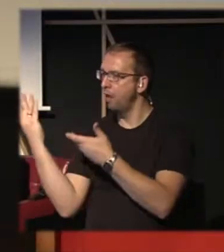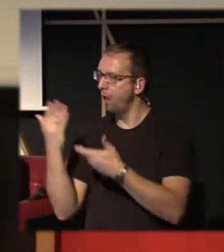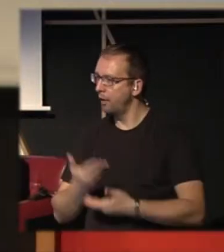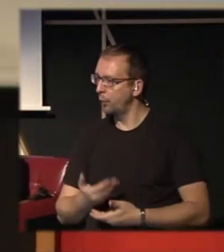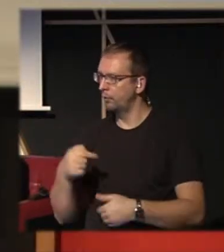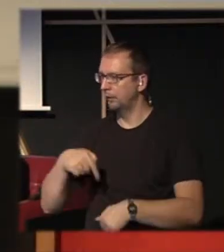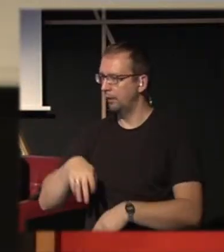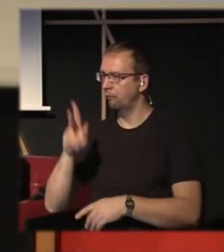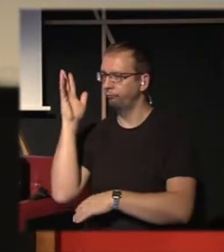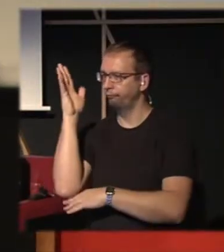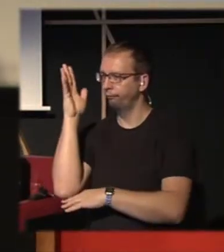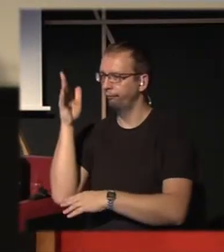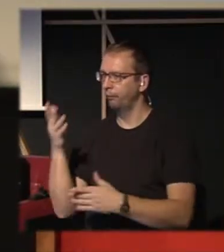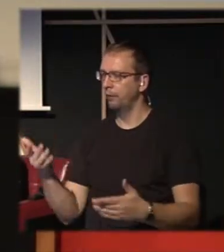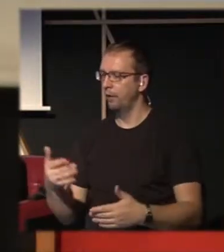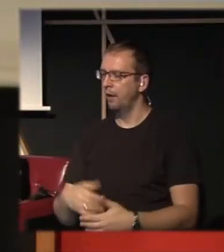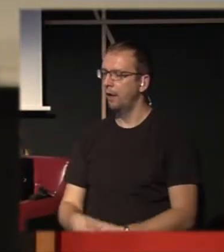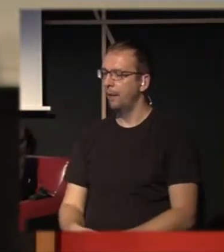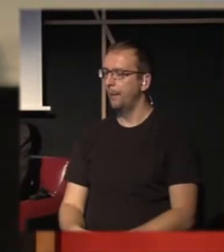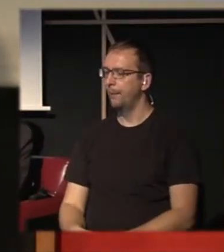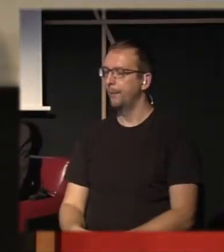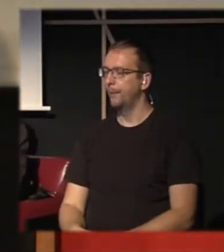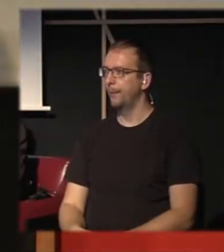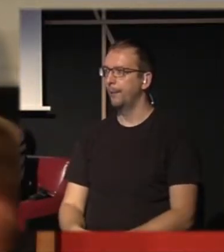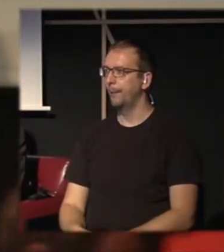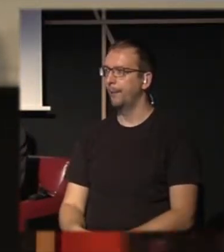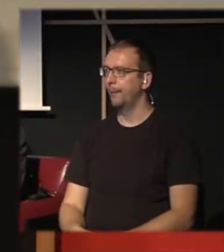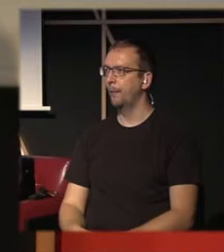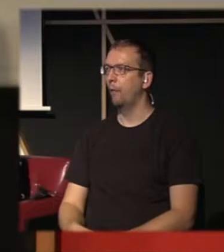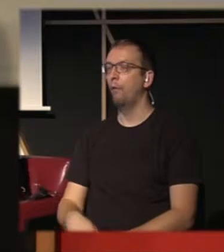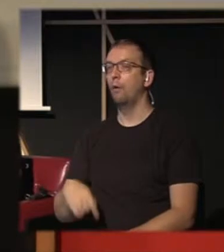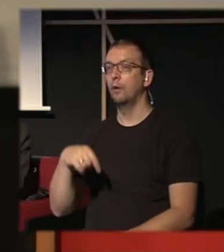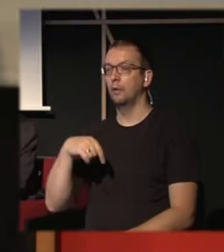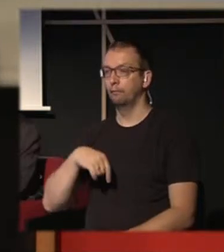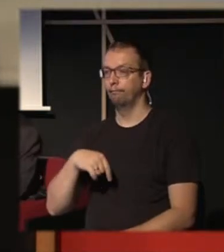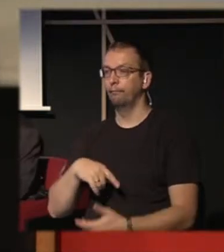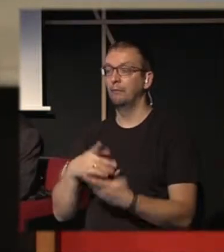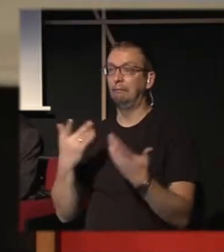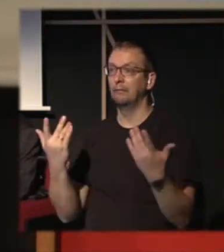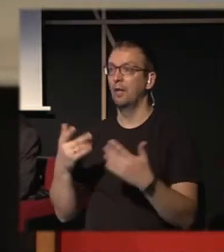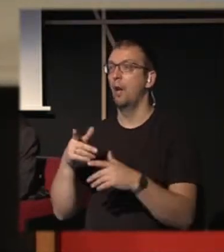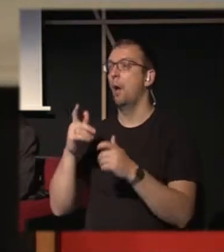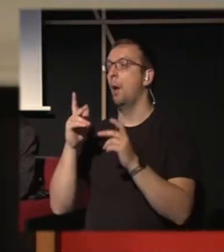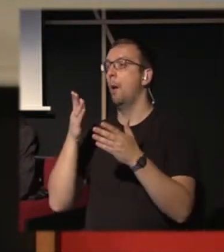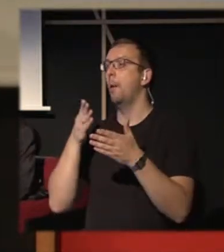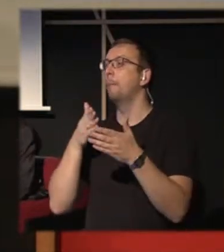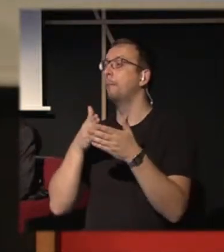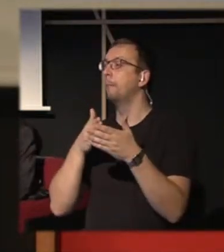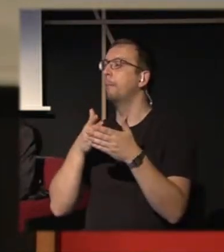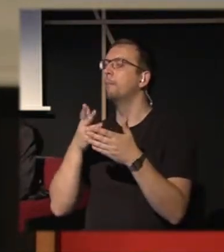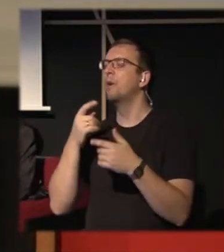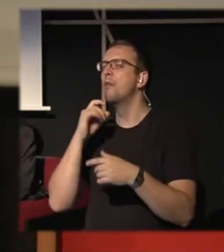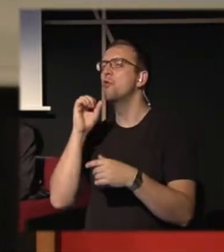criterion. So as Johan said, I will first start explaining what is club licensing and what we do, just to put things